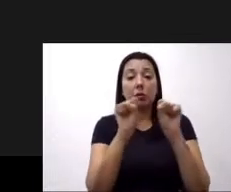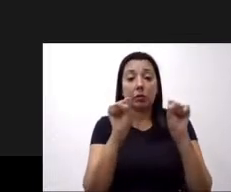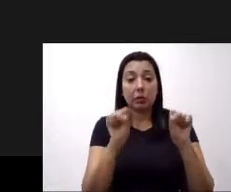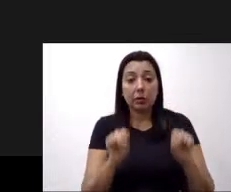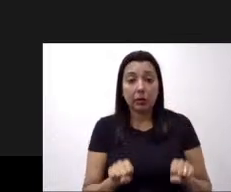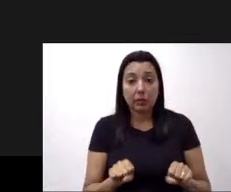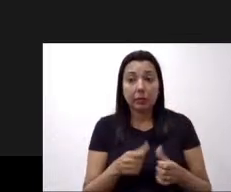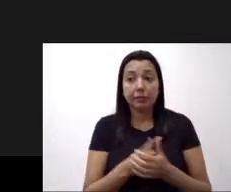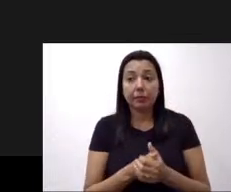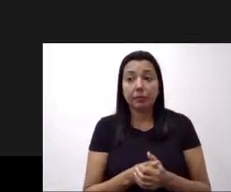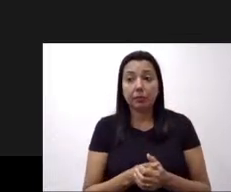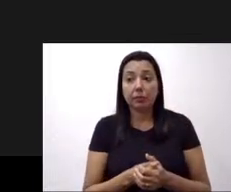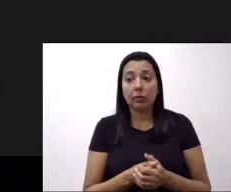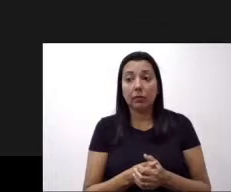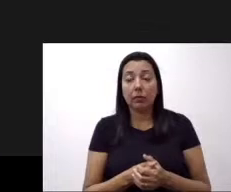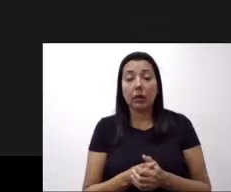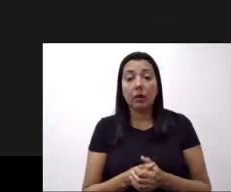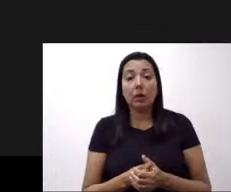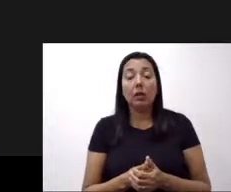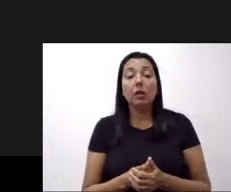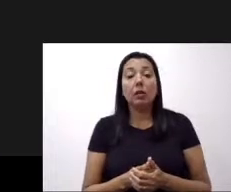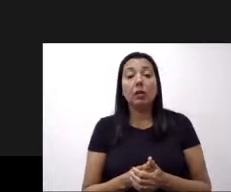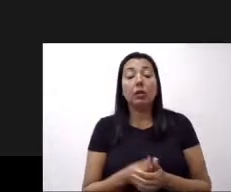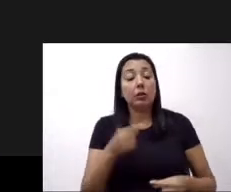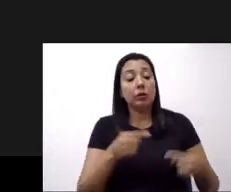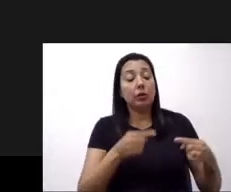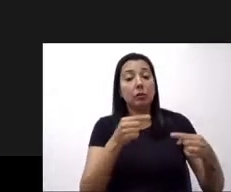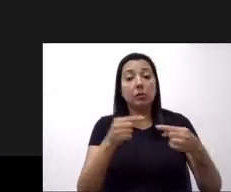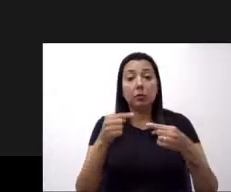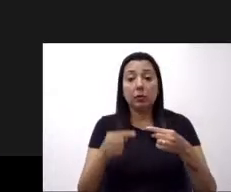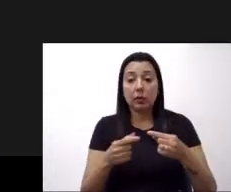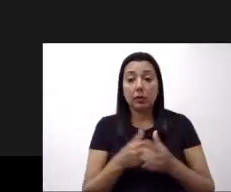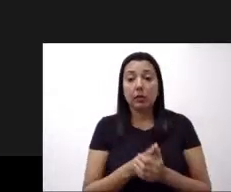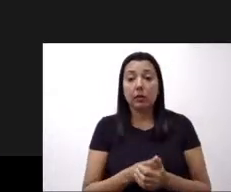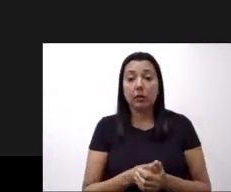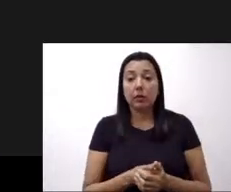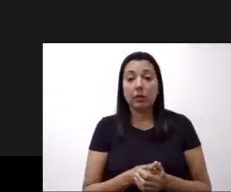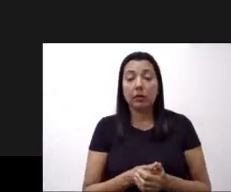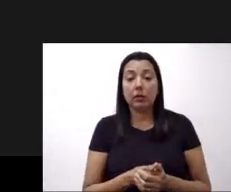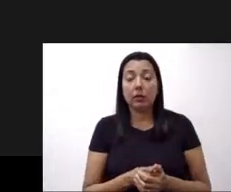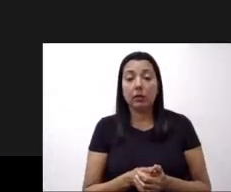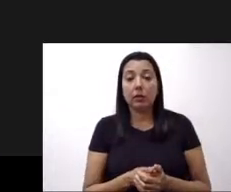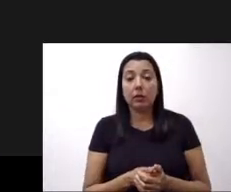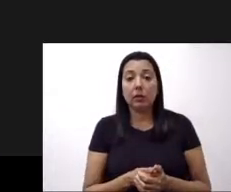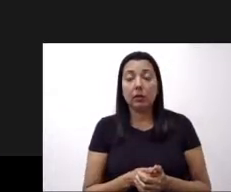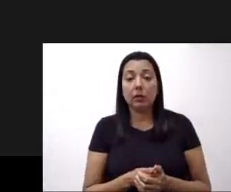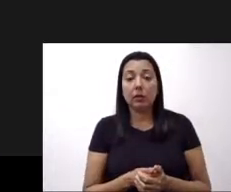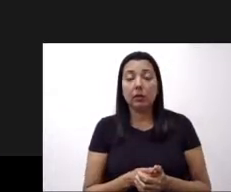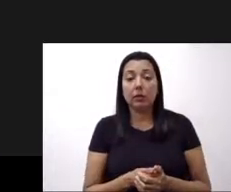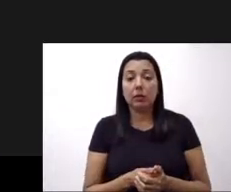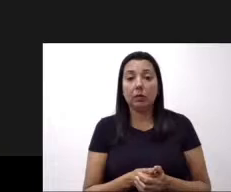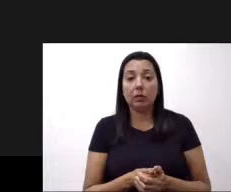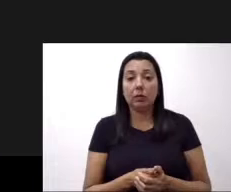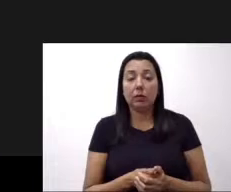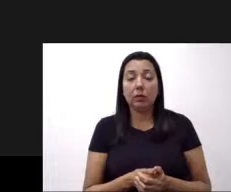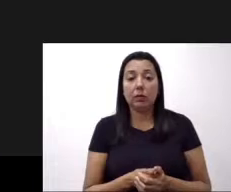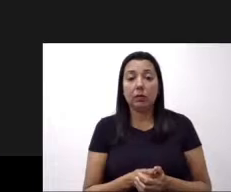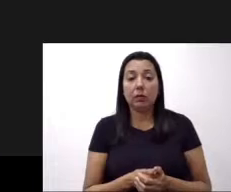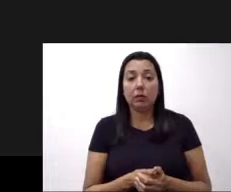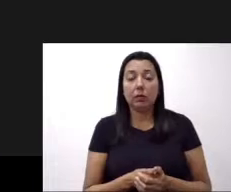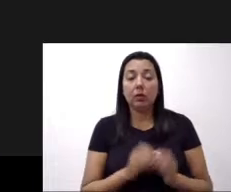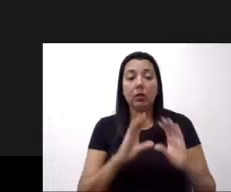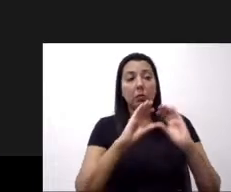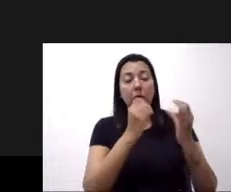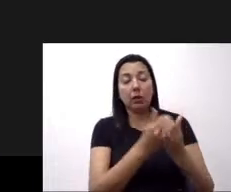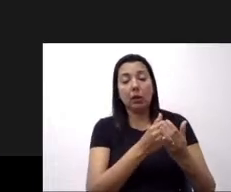subsystem, a policy stream, depending on the different approach, a policy community. So there is like